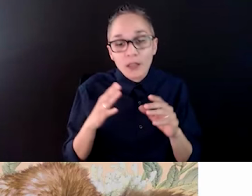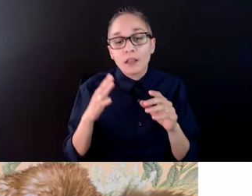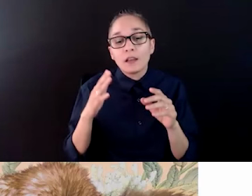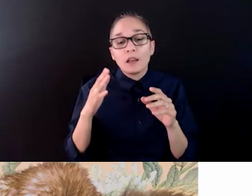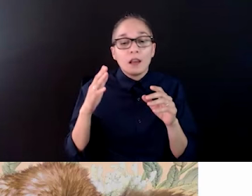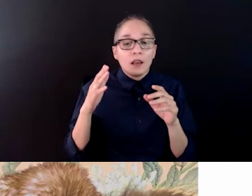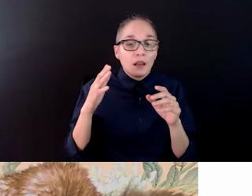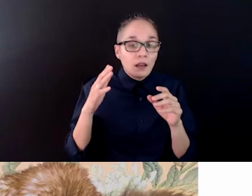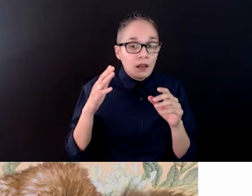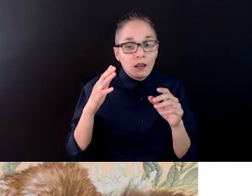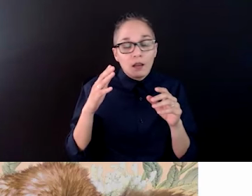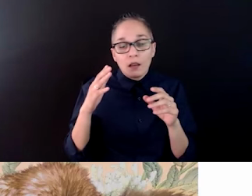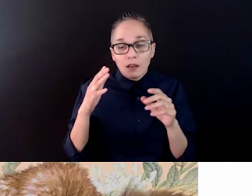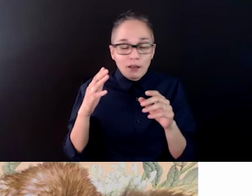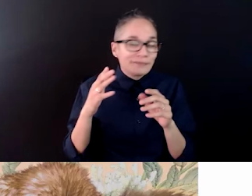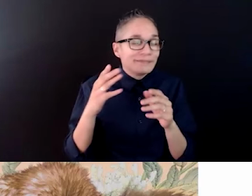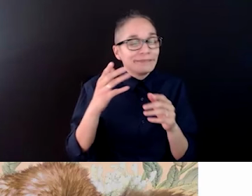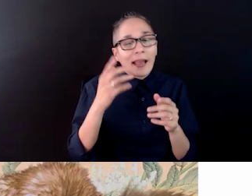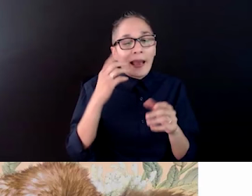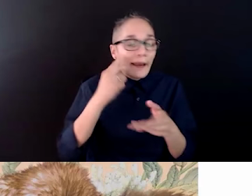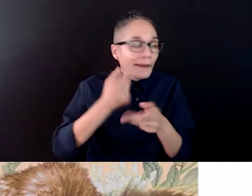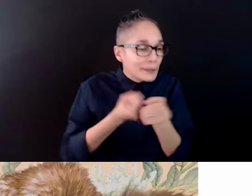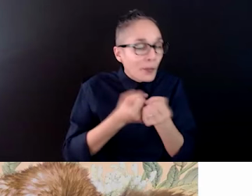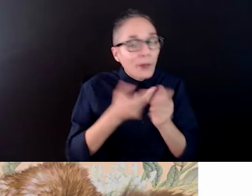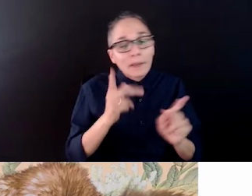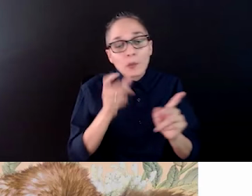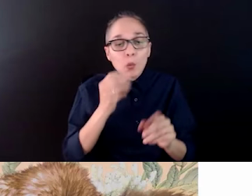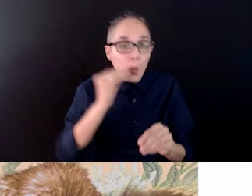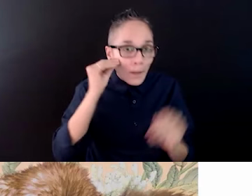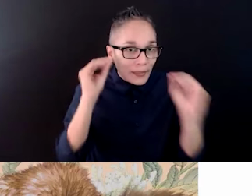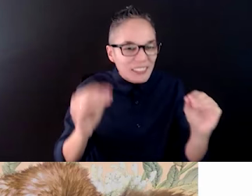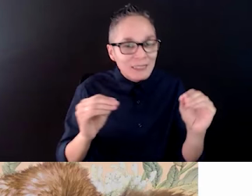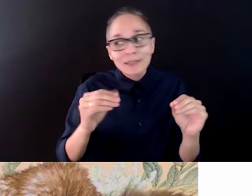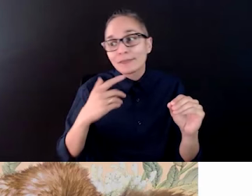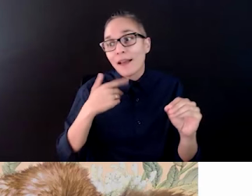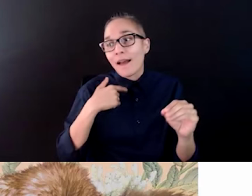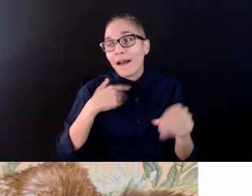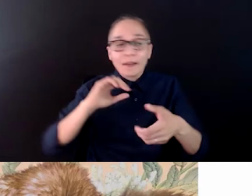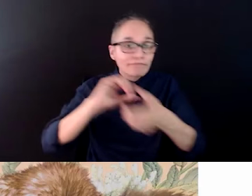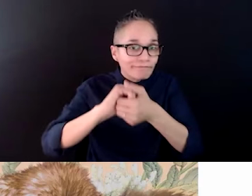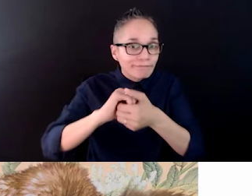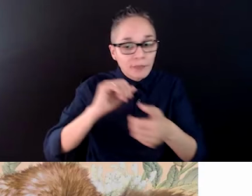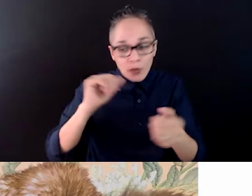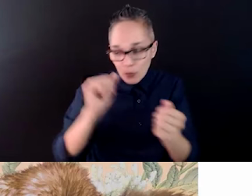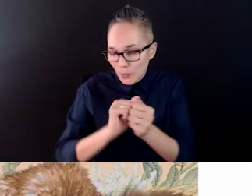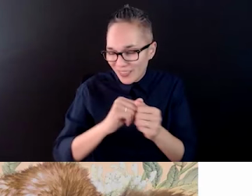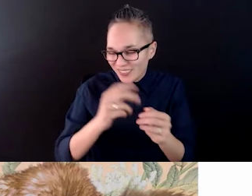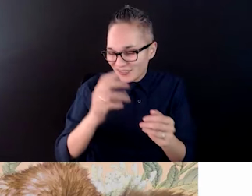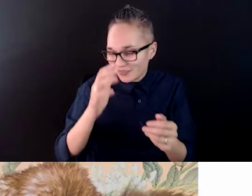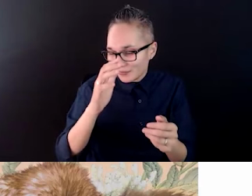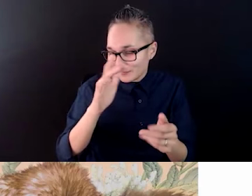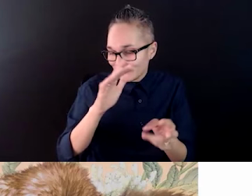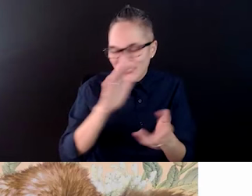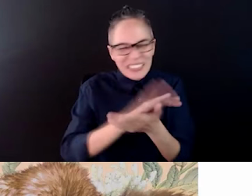and homelessness. I do a lot with the clean transition and green